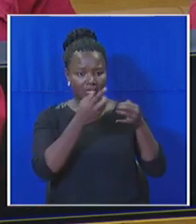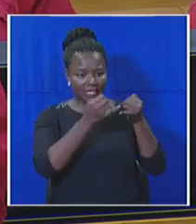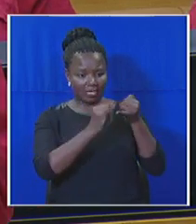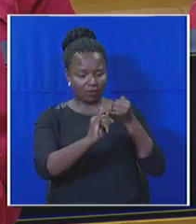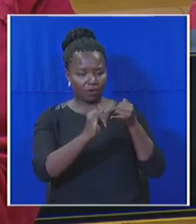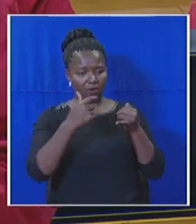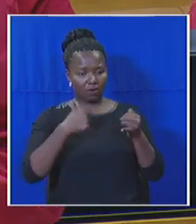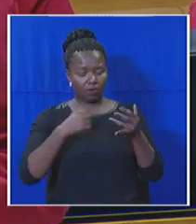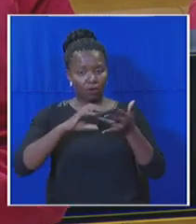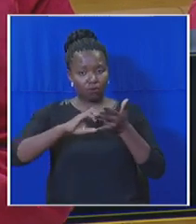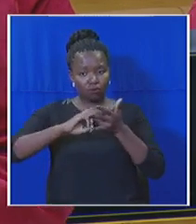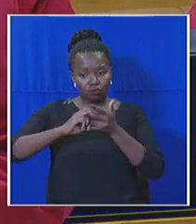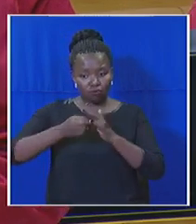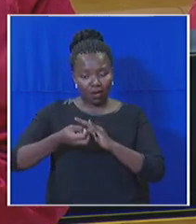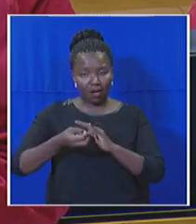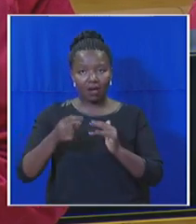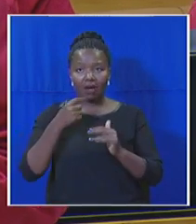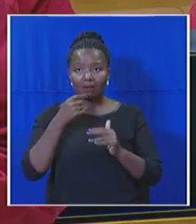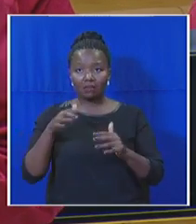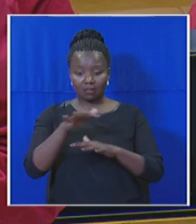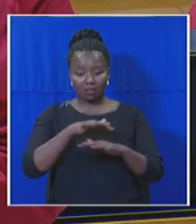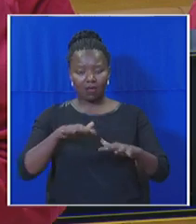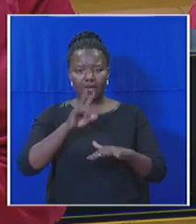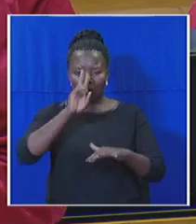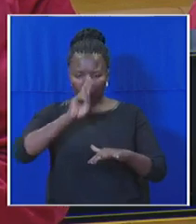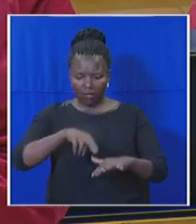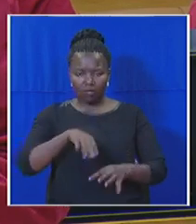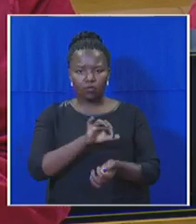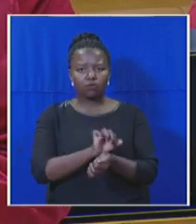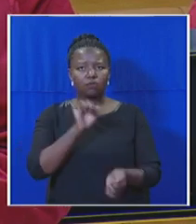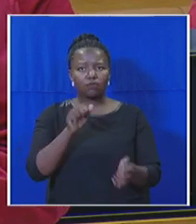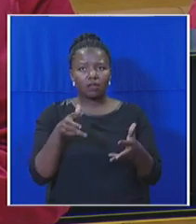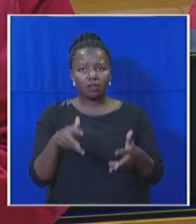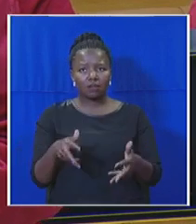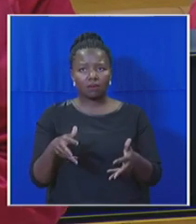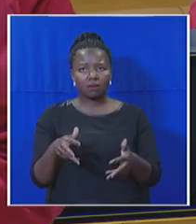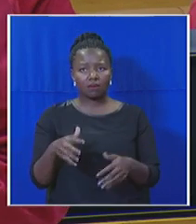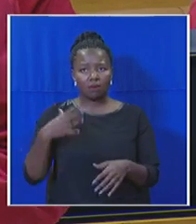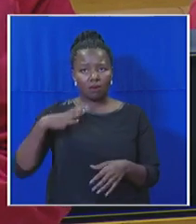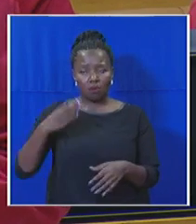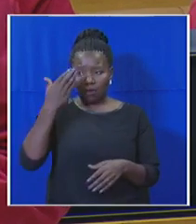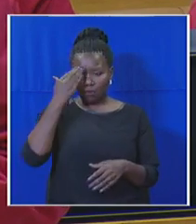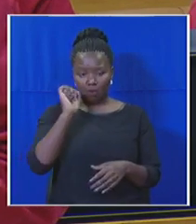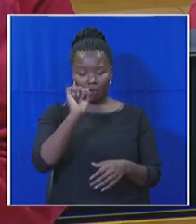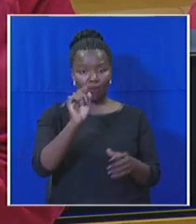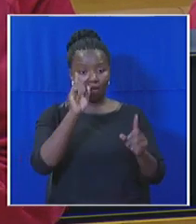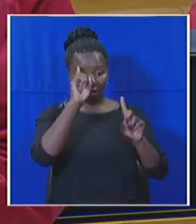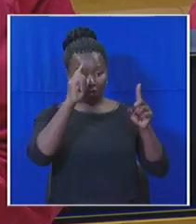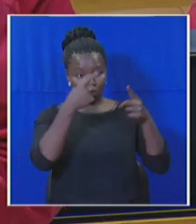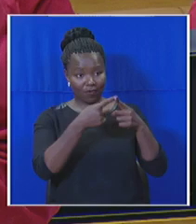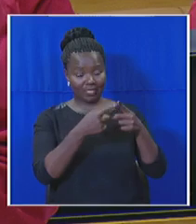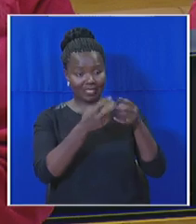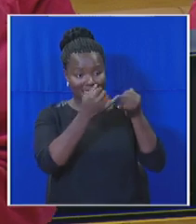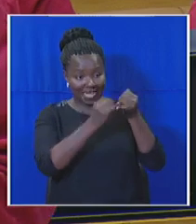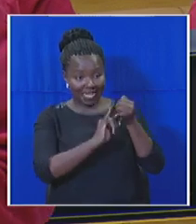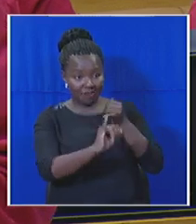and to safeguard the value of academic freedom. What is your view on academic freedom in